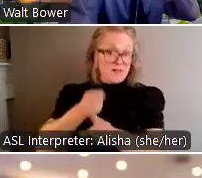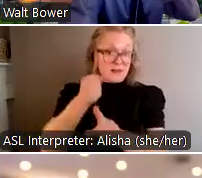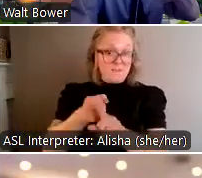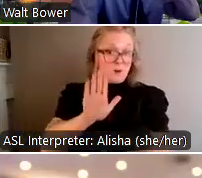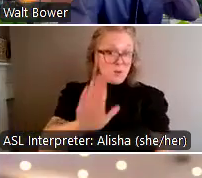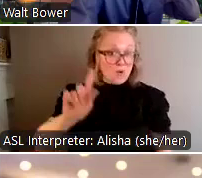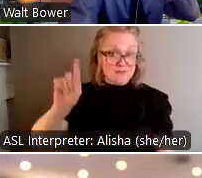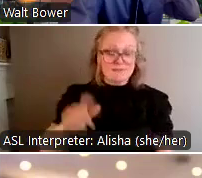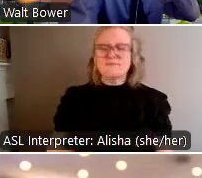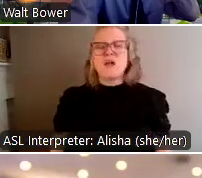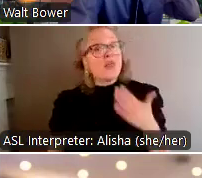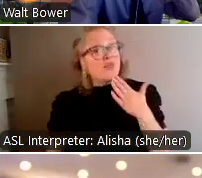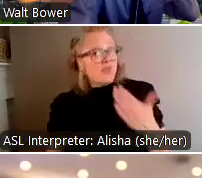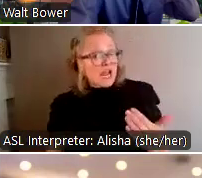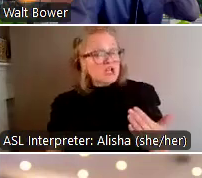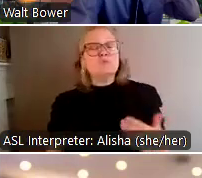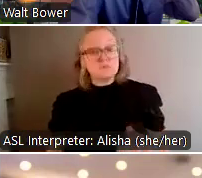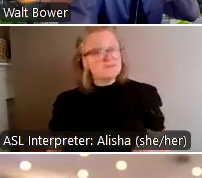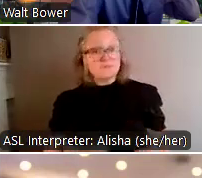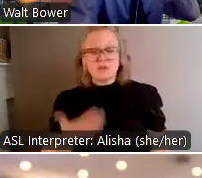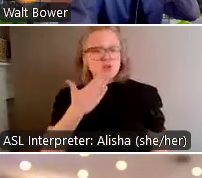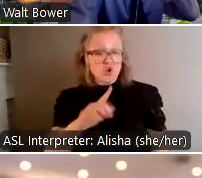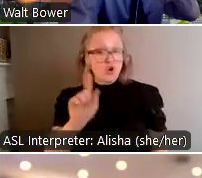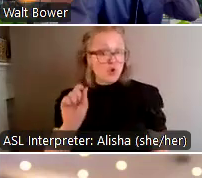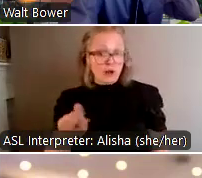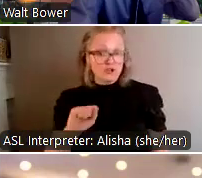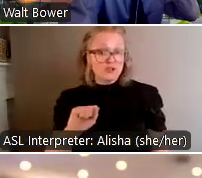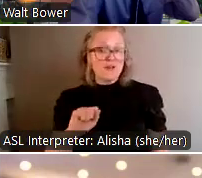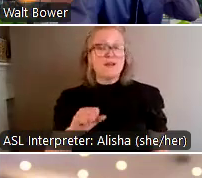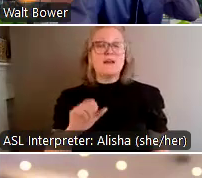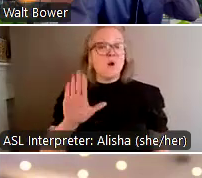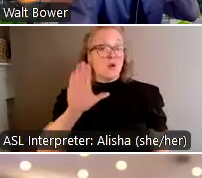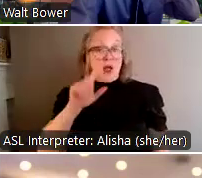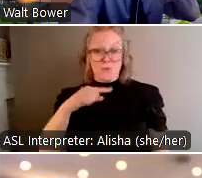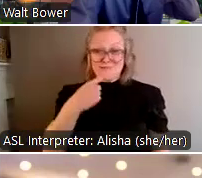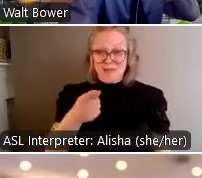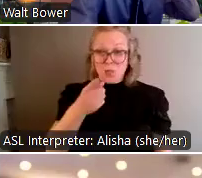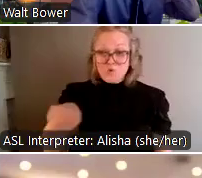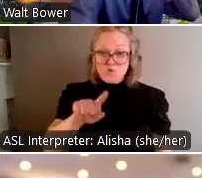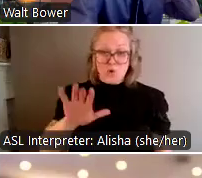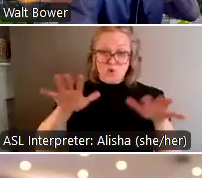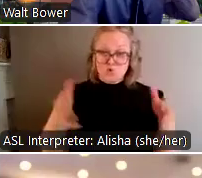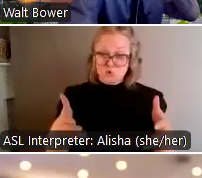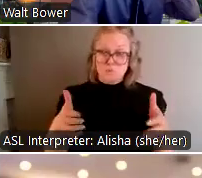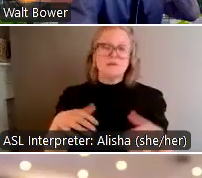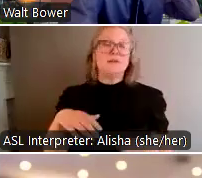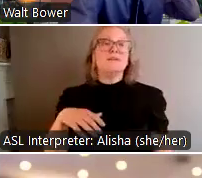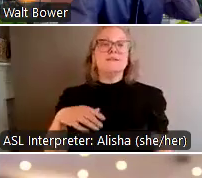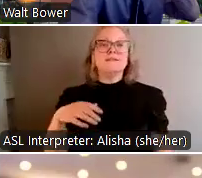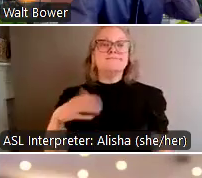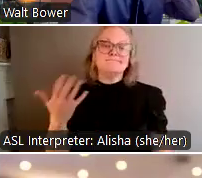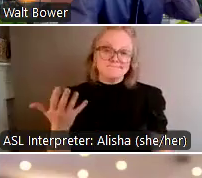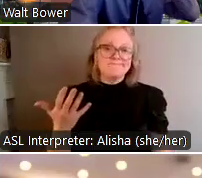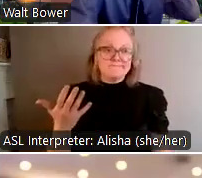you. So that is a great question. And what I would tell this group is that, there is a